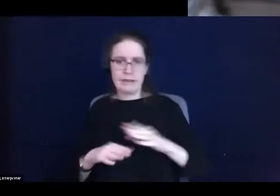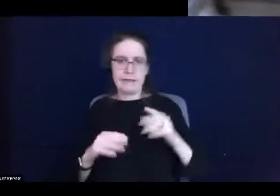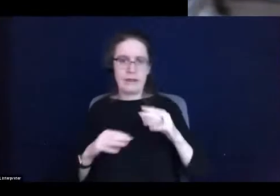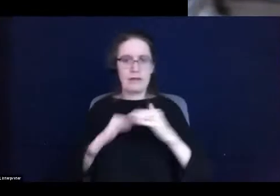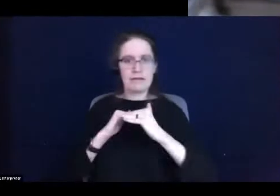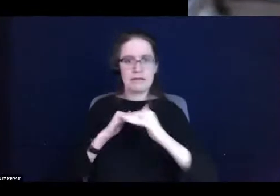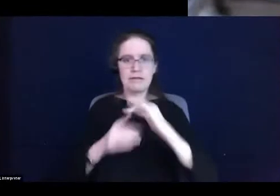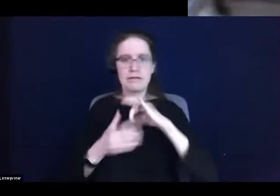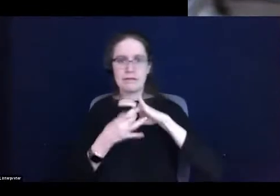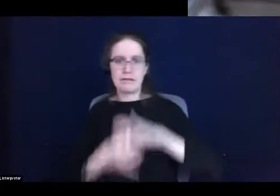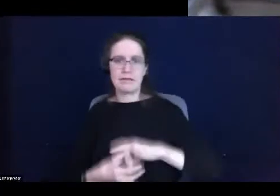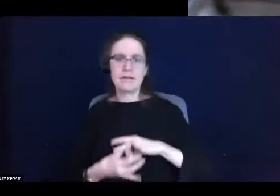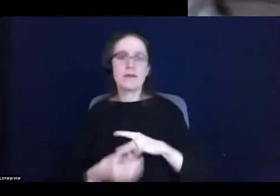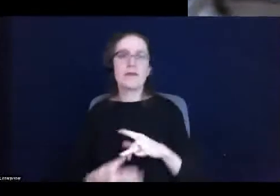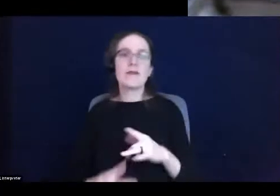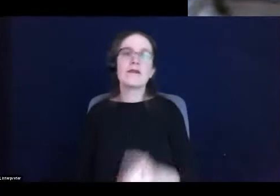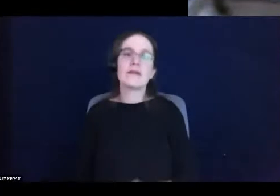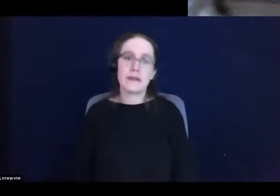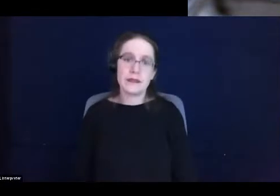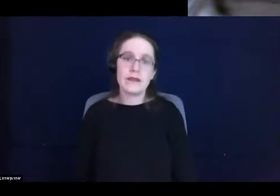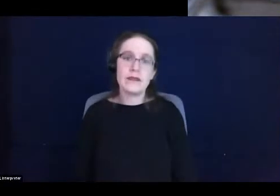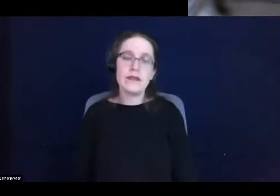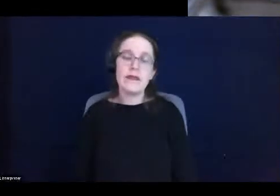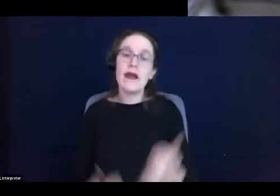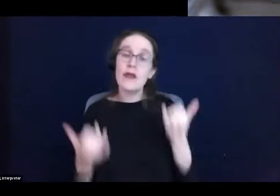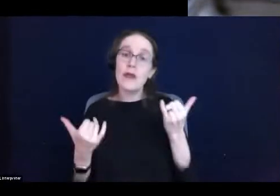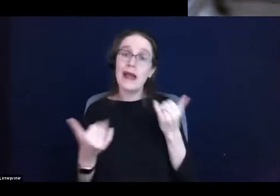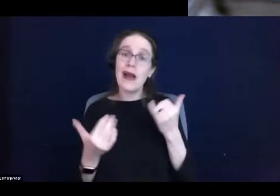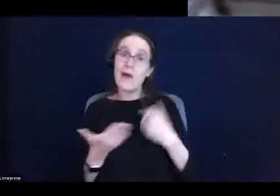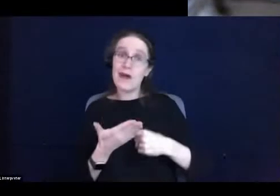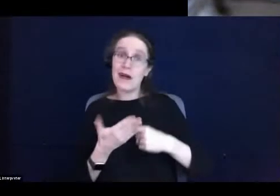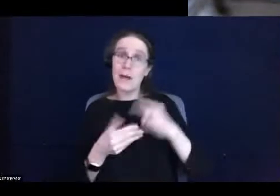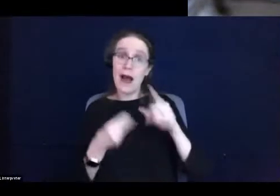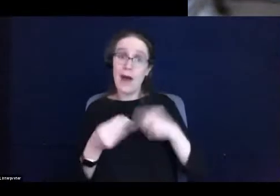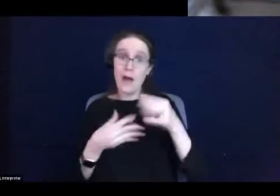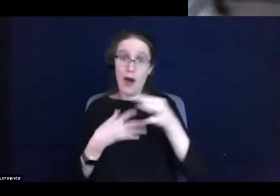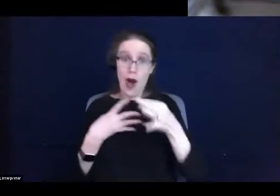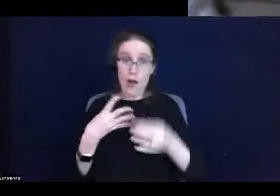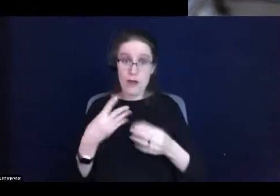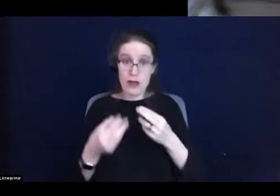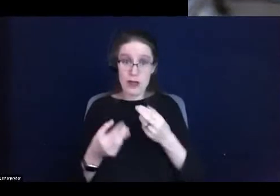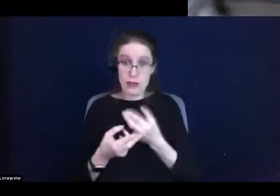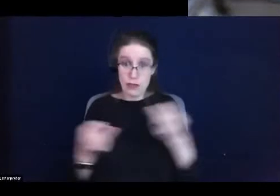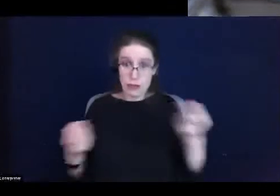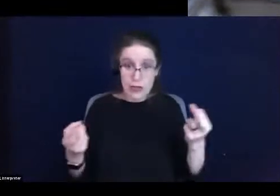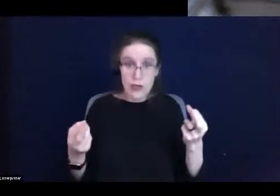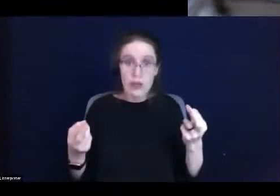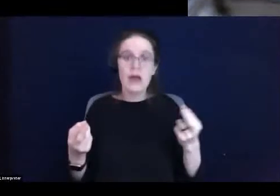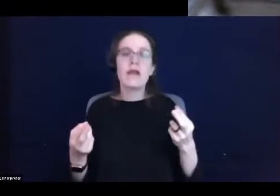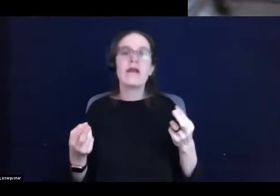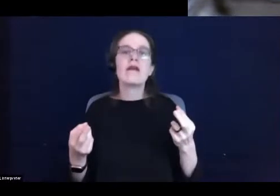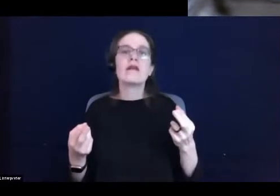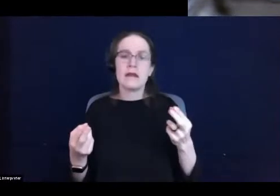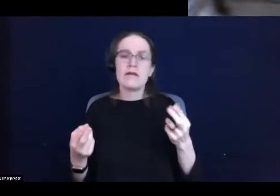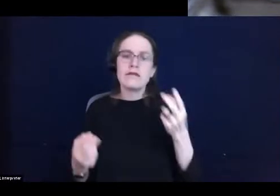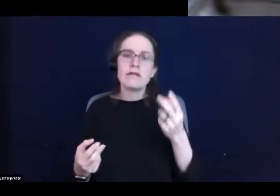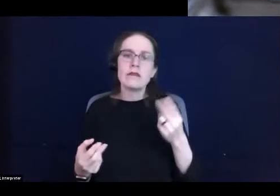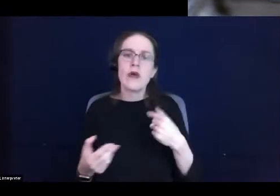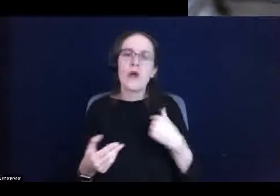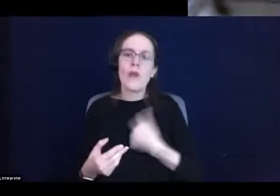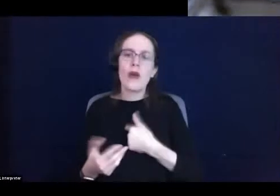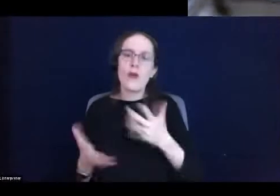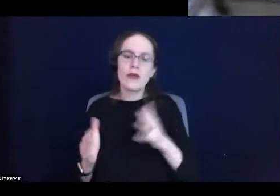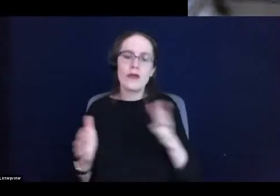And this one is similar when we're talking about options and resources to affirming survivors, but we also want to make sure that we're able to introduce different